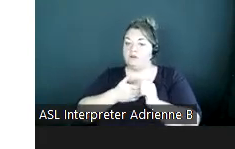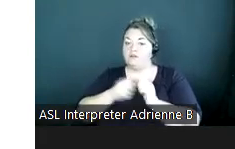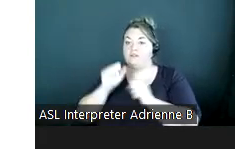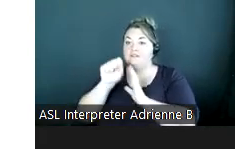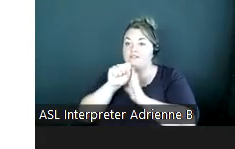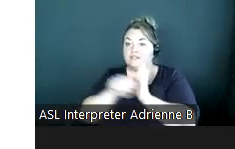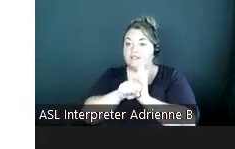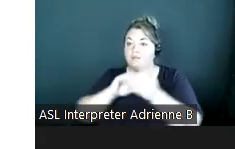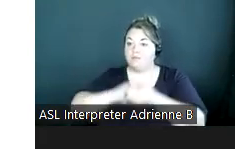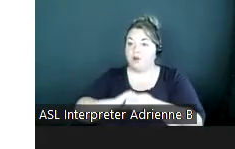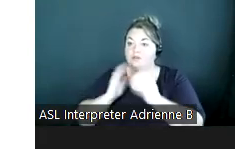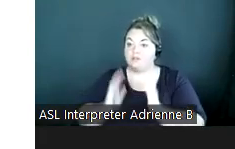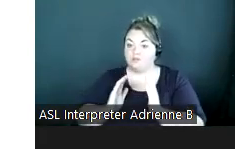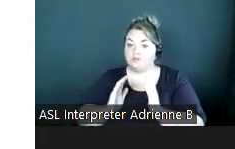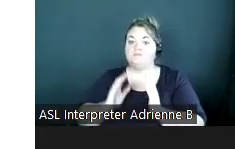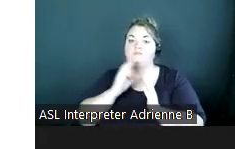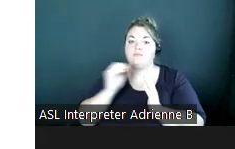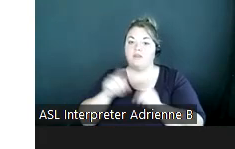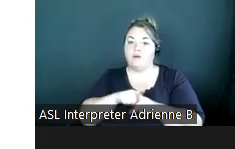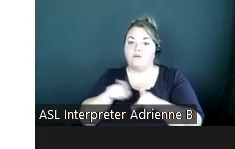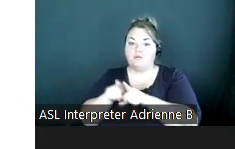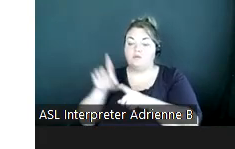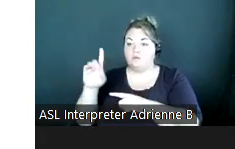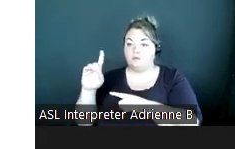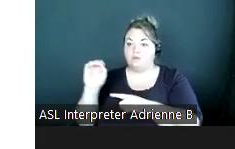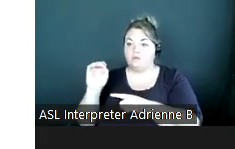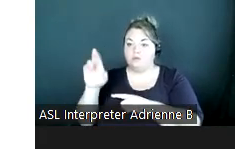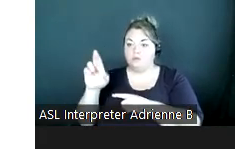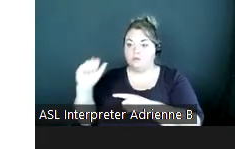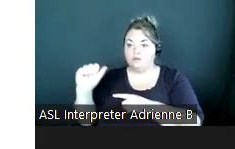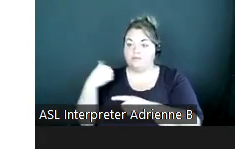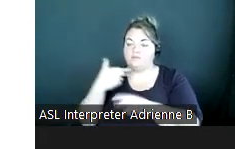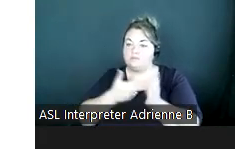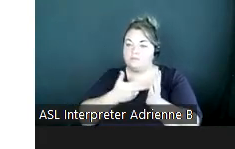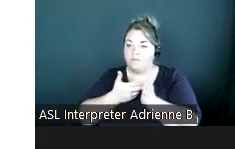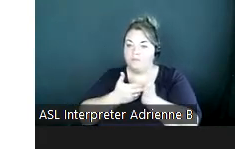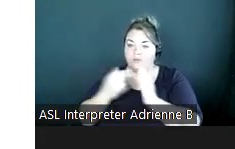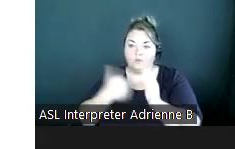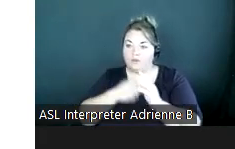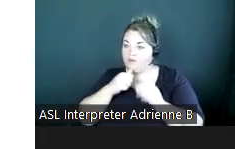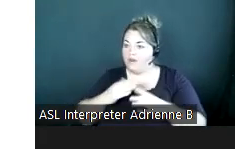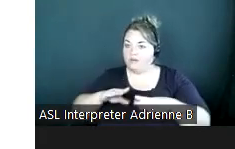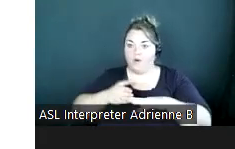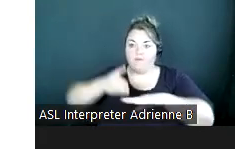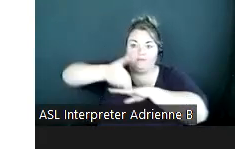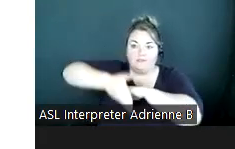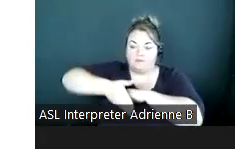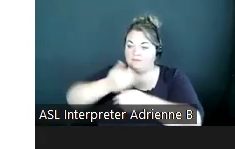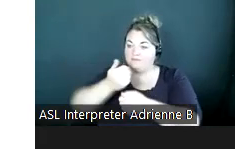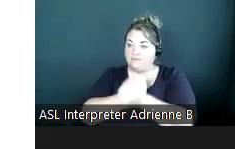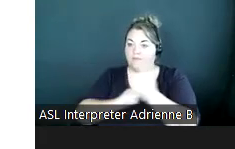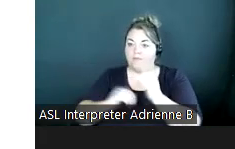partners through HCPF and also through DORA to ensure that we're not overstepping any bounds. From our standpoint of